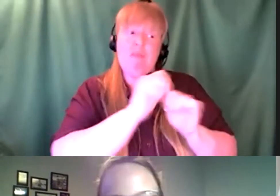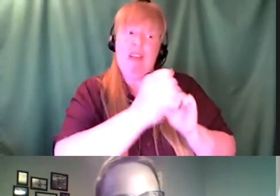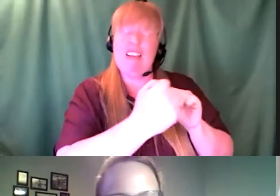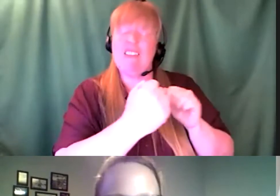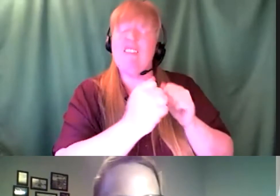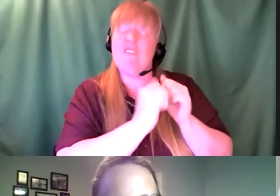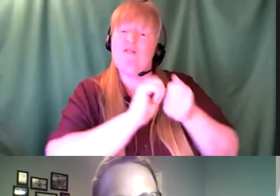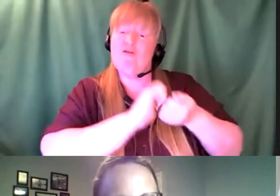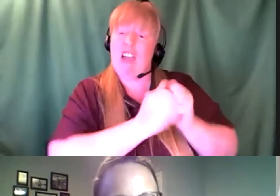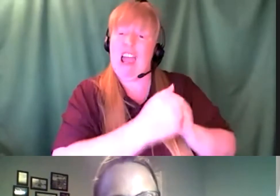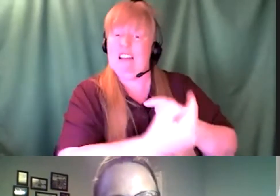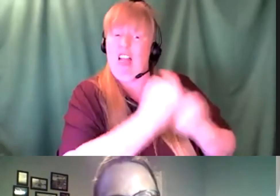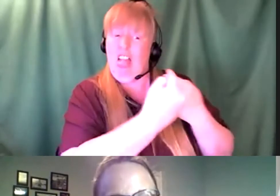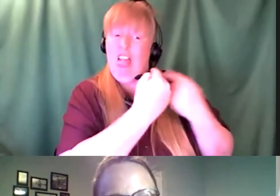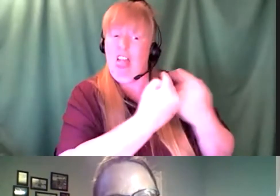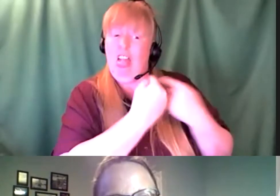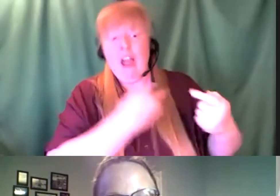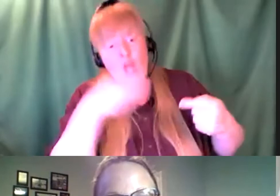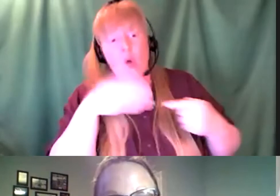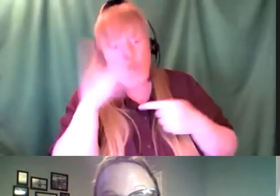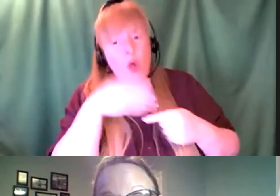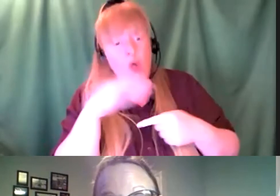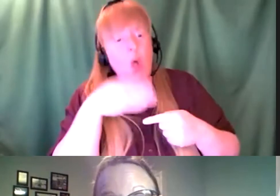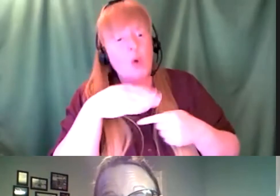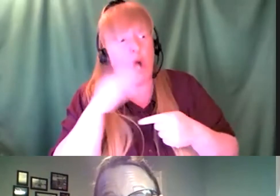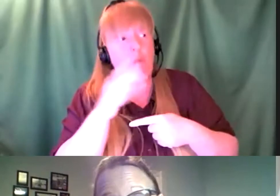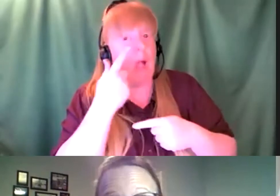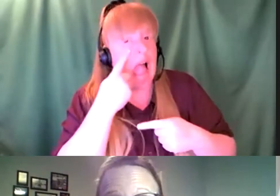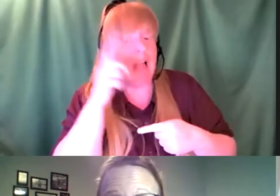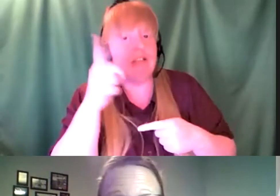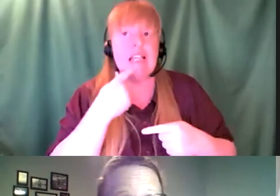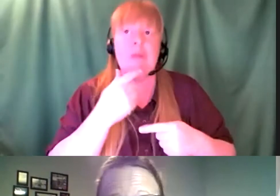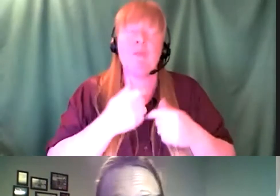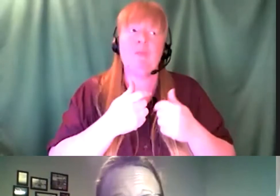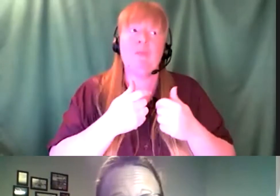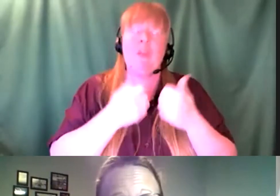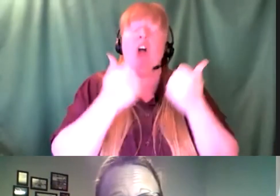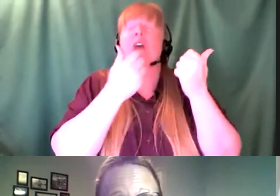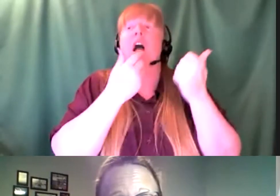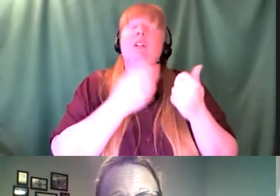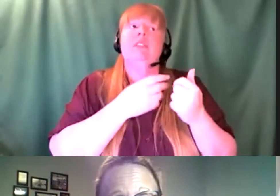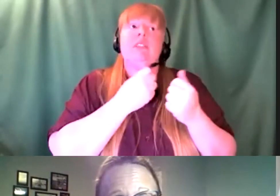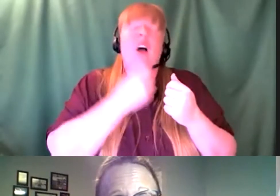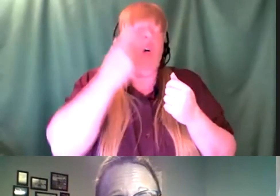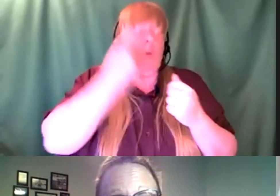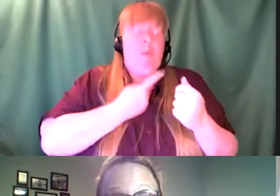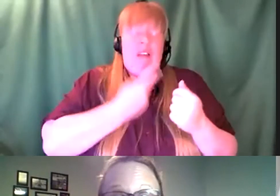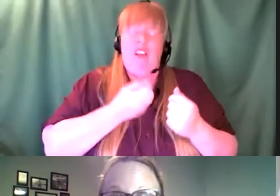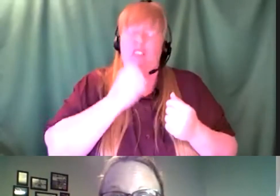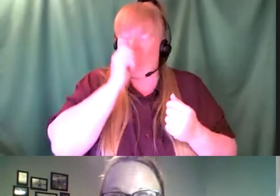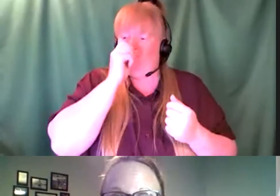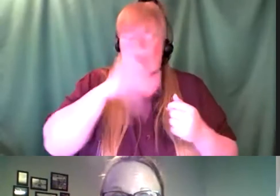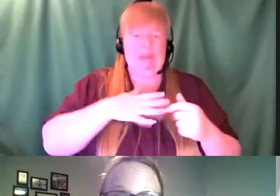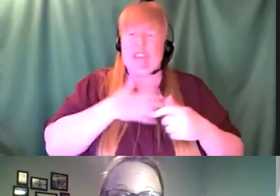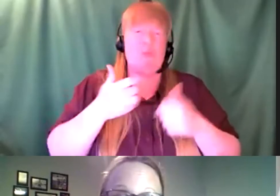thought I'd be rubbish. And eventually I went because, you know, just to basically keep them quiet. And it was a day